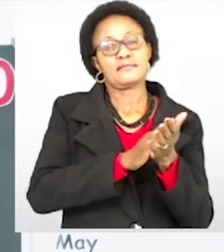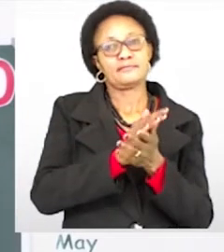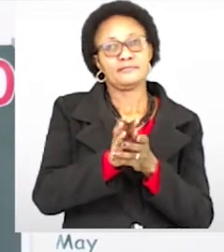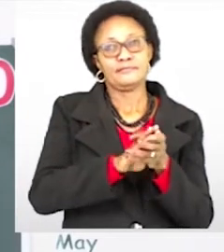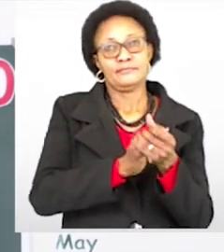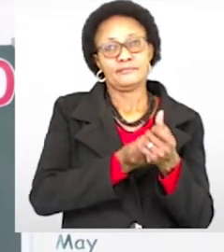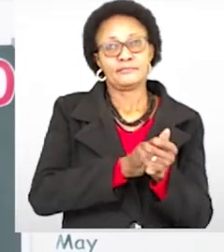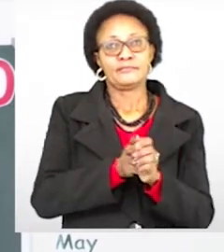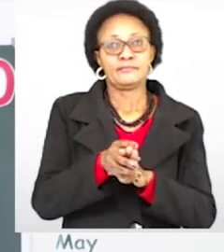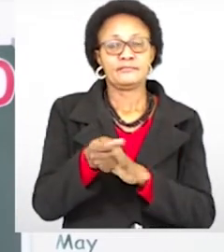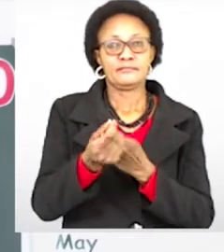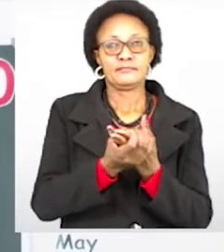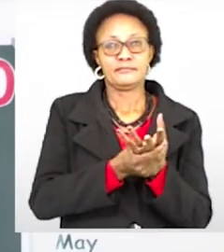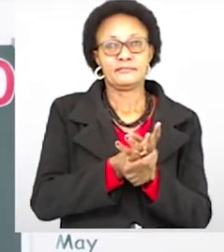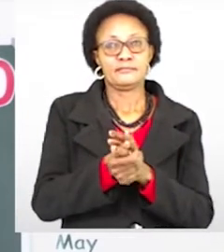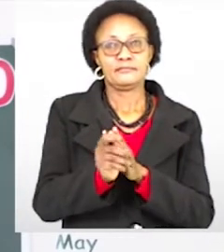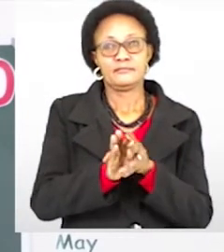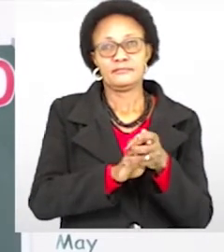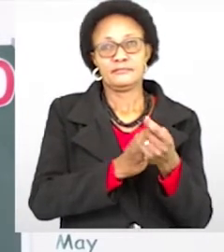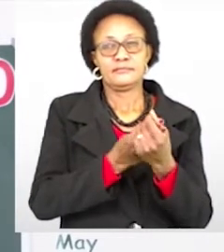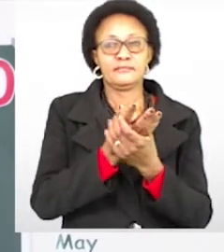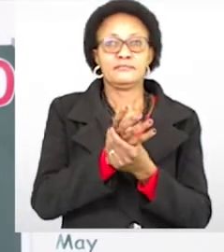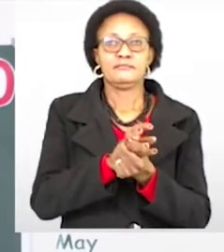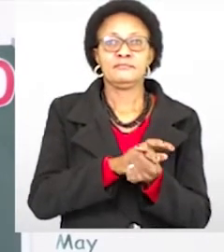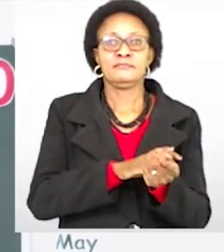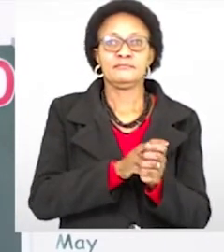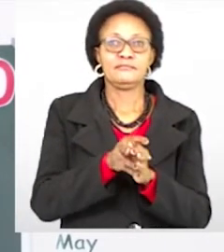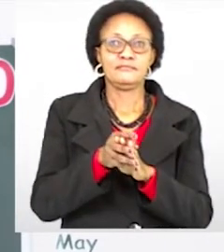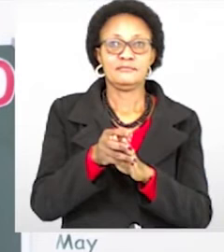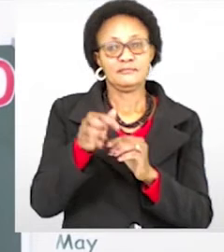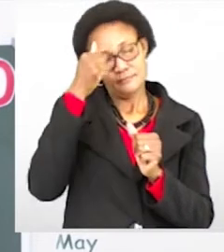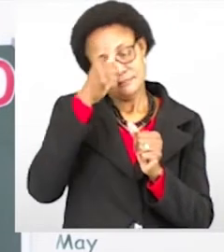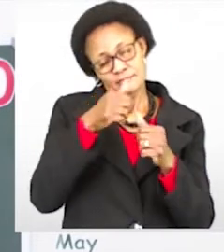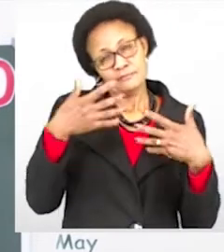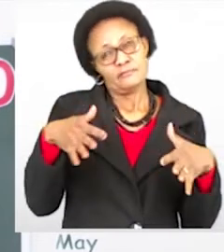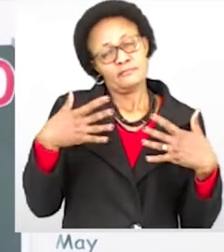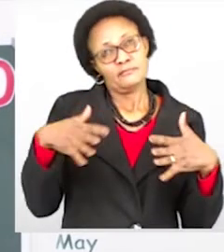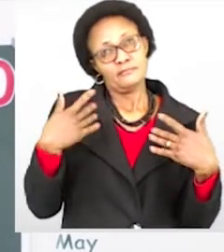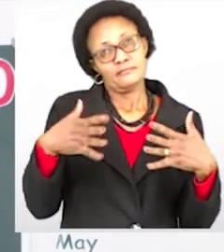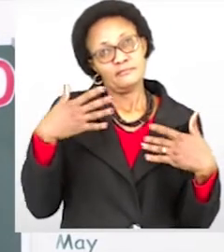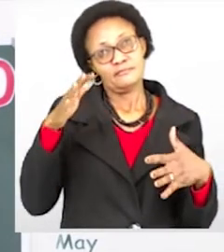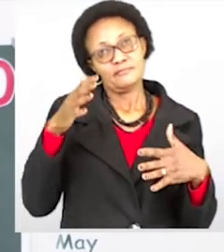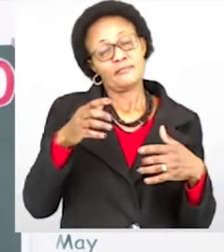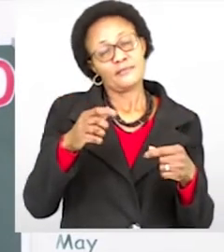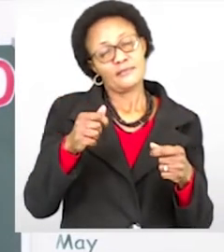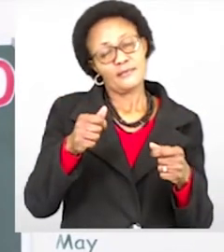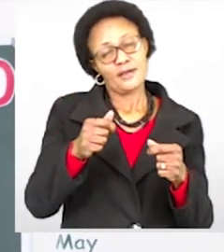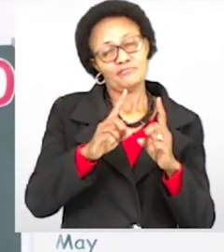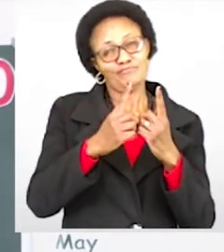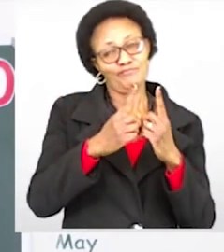to the number 20. Remember to dry your hands and to check your